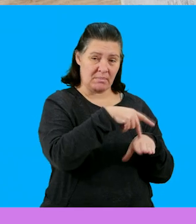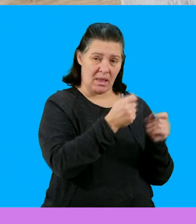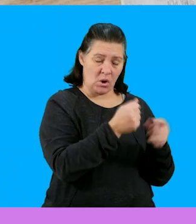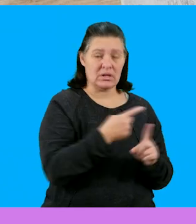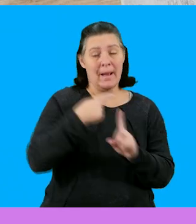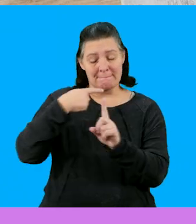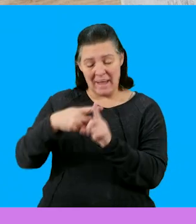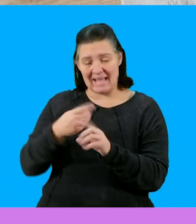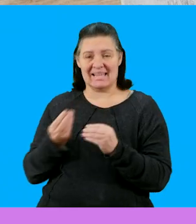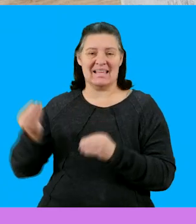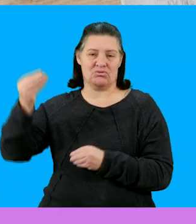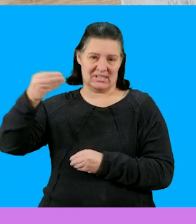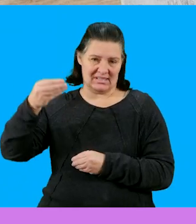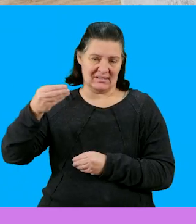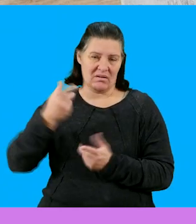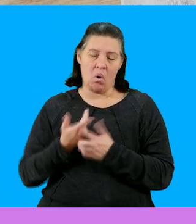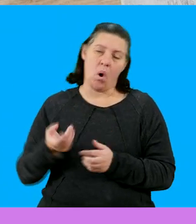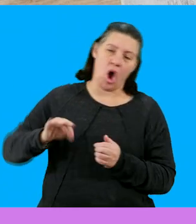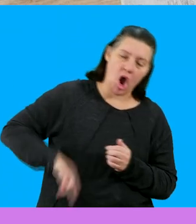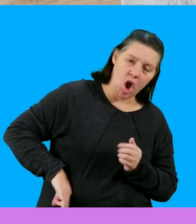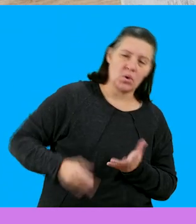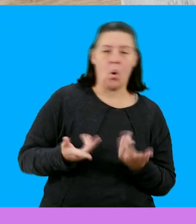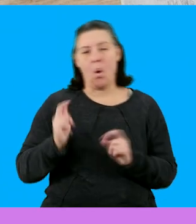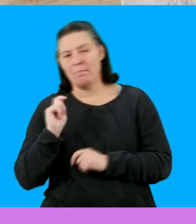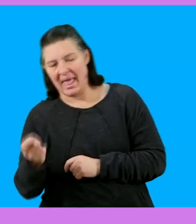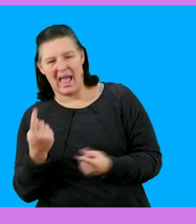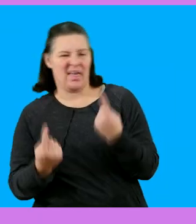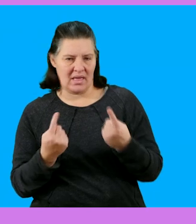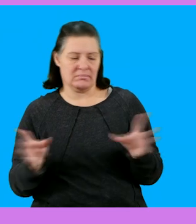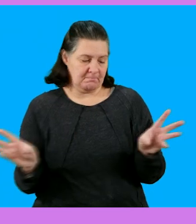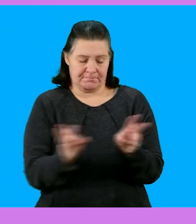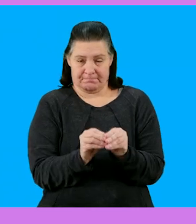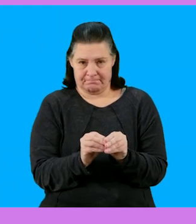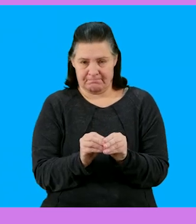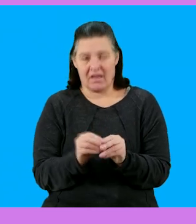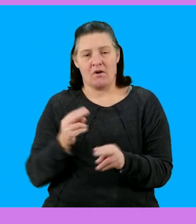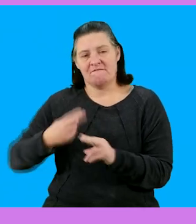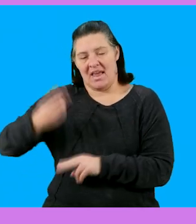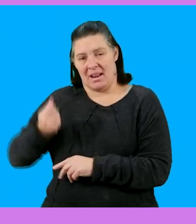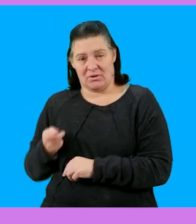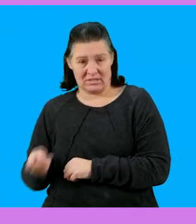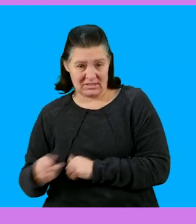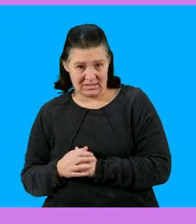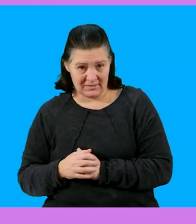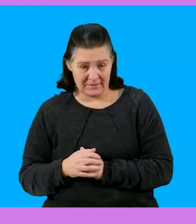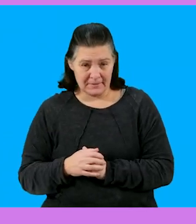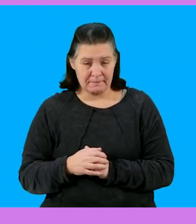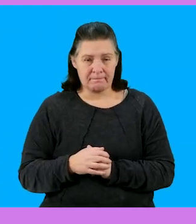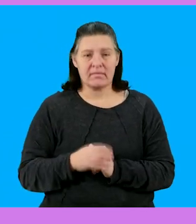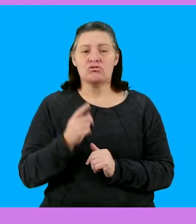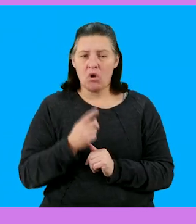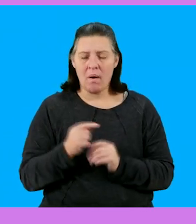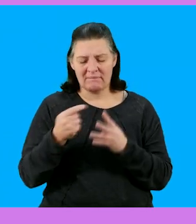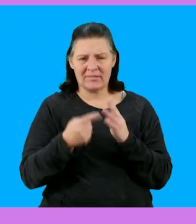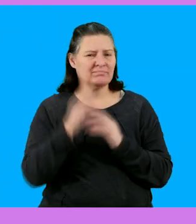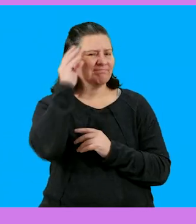amount plus the interest, whether it's interest earned or interest that you need to pay. Okay, so here are a few things that I want you to